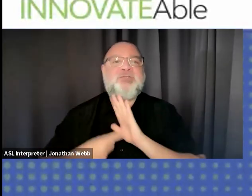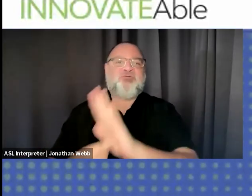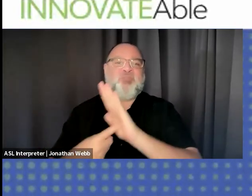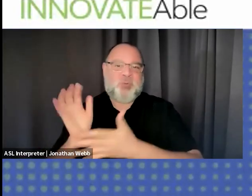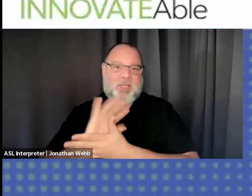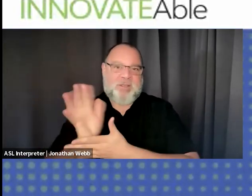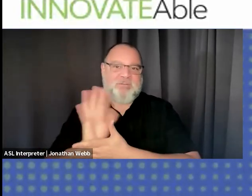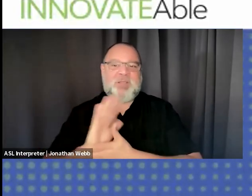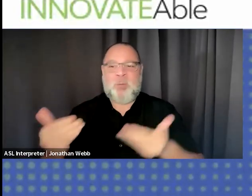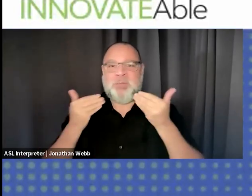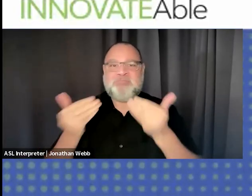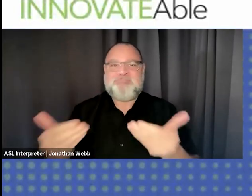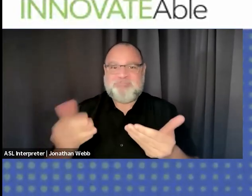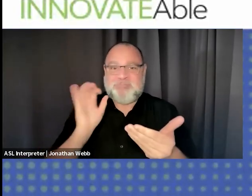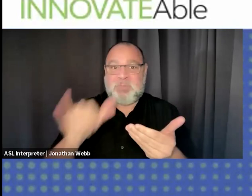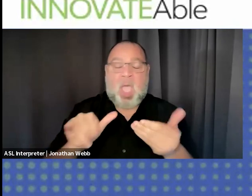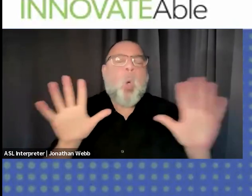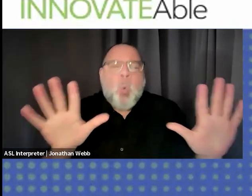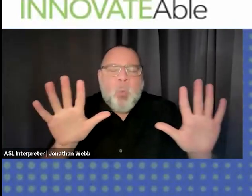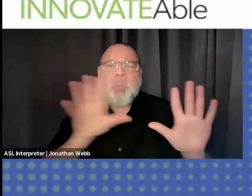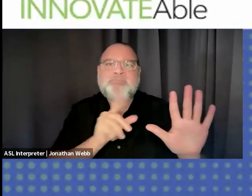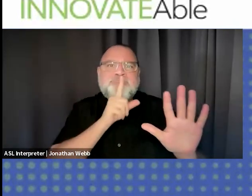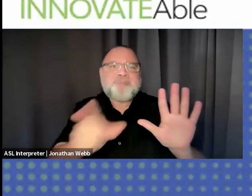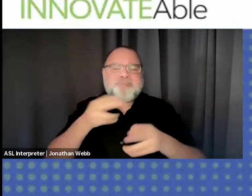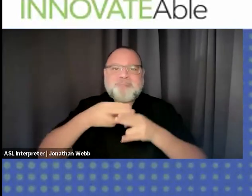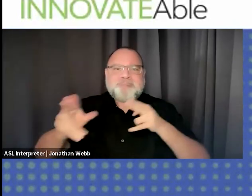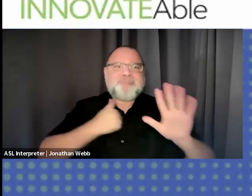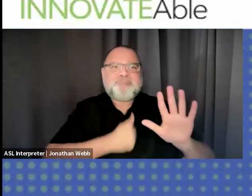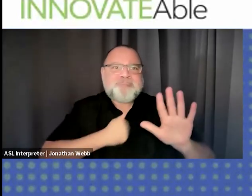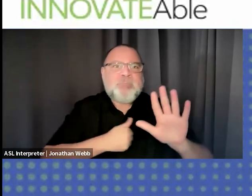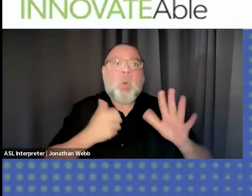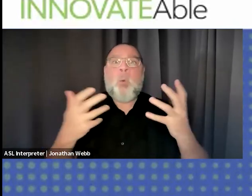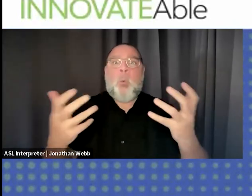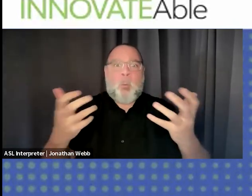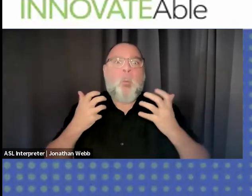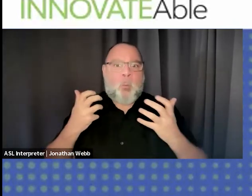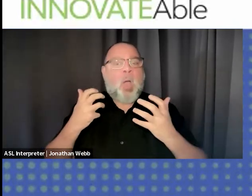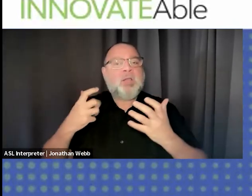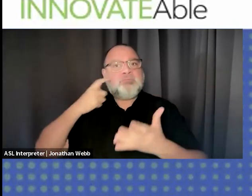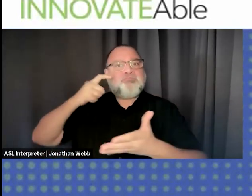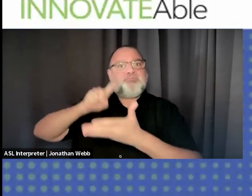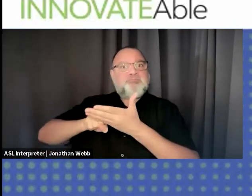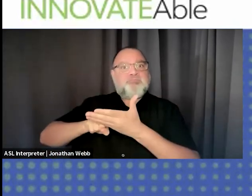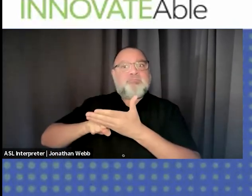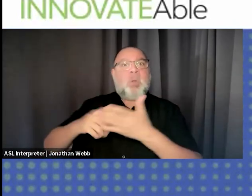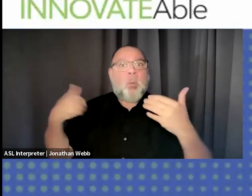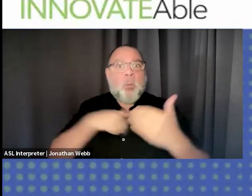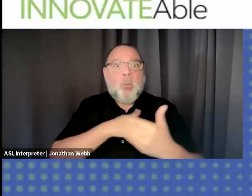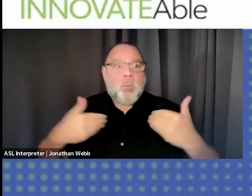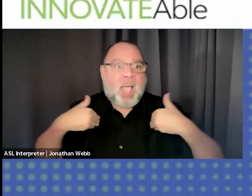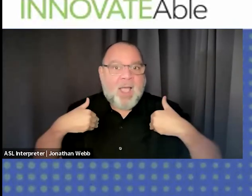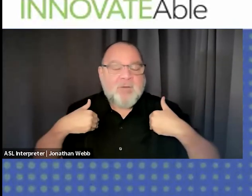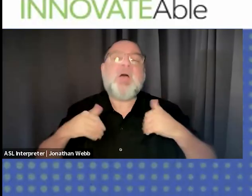that. Oh, I also, real quick, I'm so sorry. I want to just highlight our